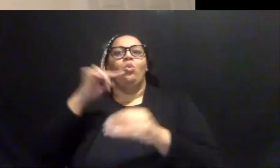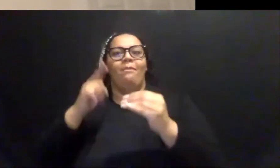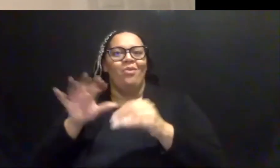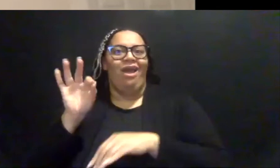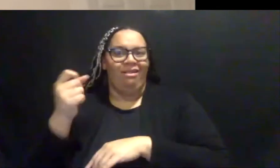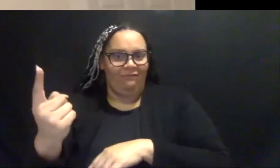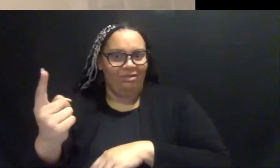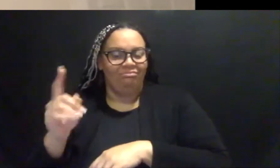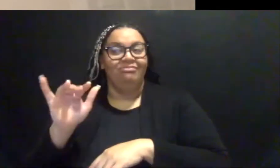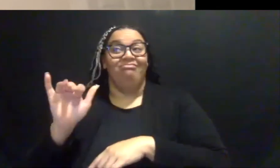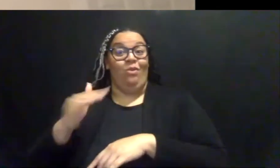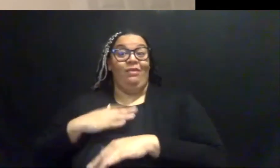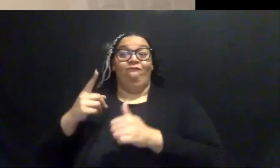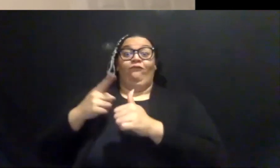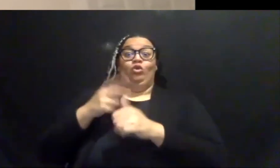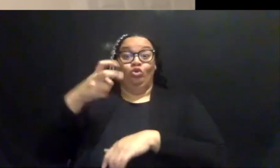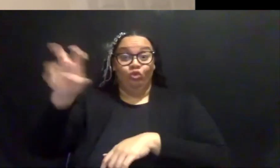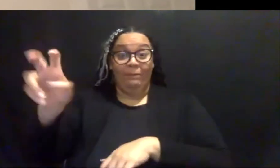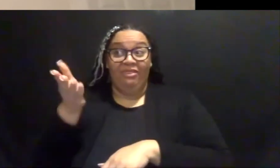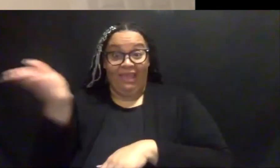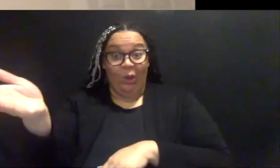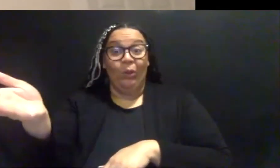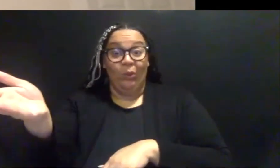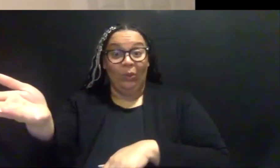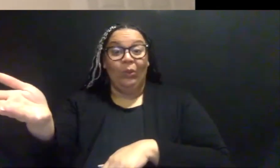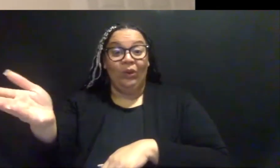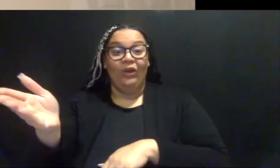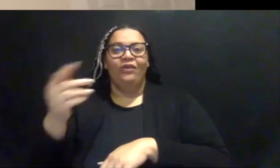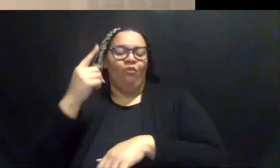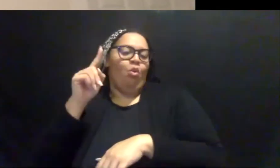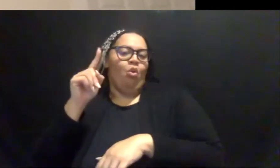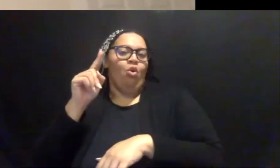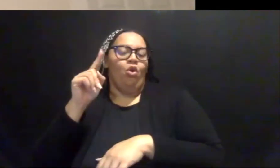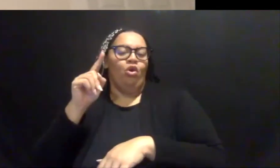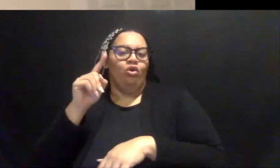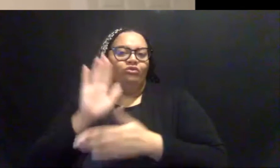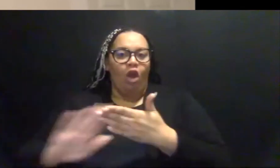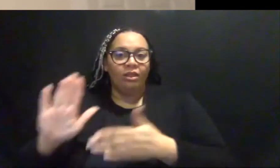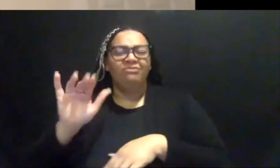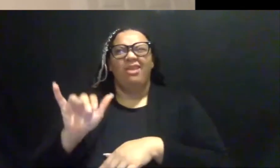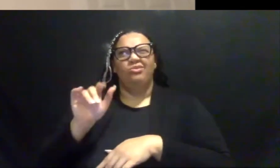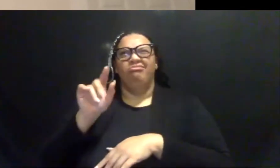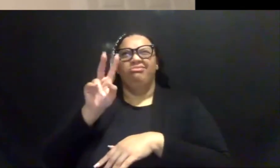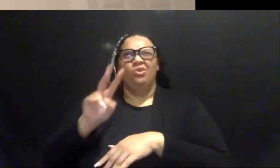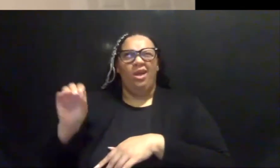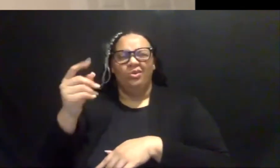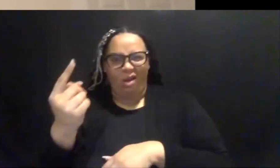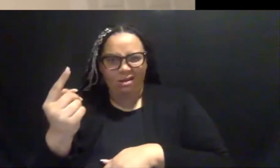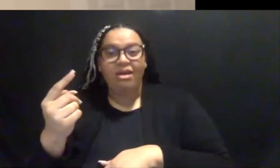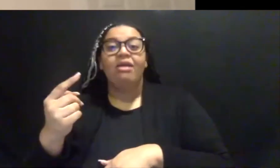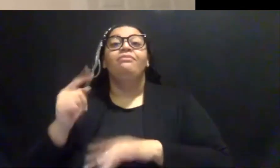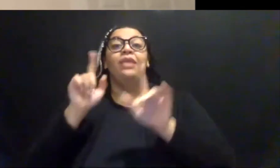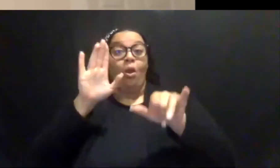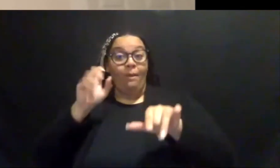was my first trip there as an undergrad. And then I've gone back. So that was 2001. And then I went